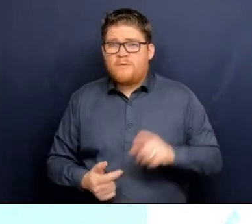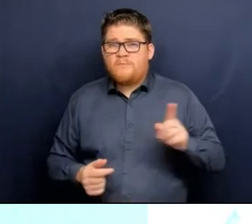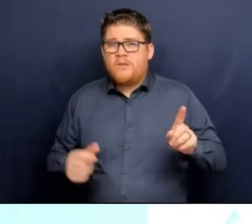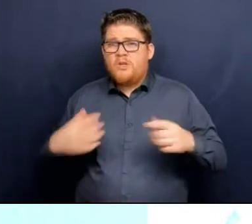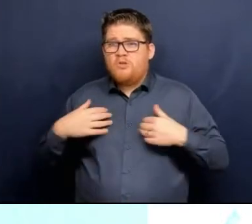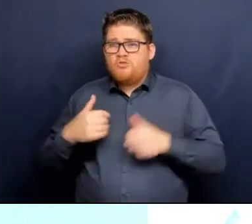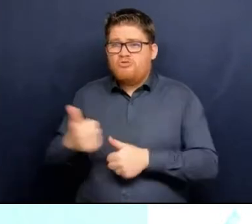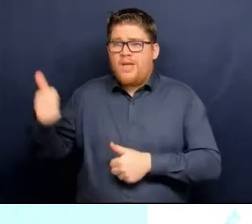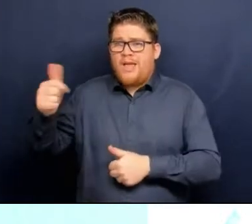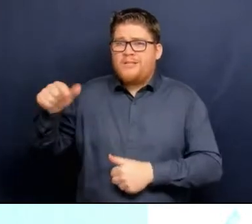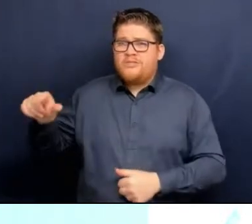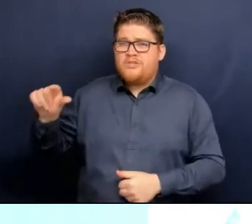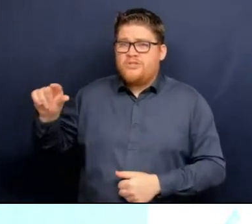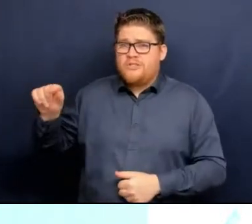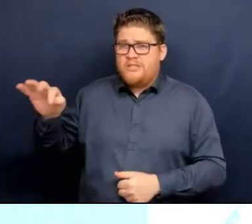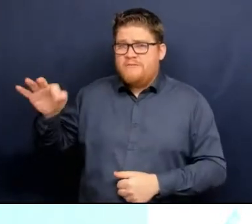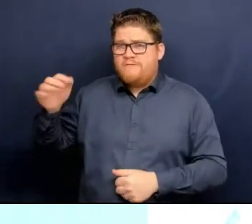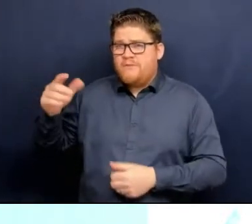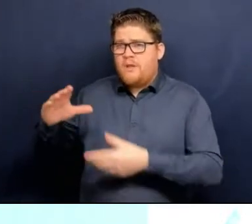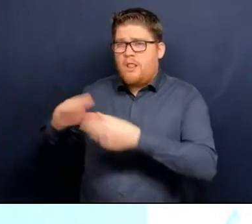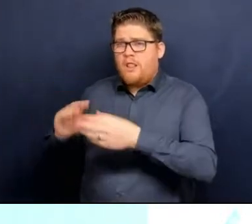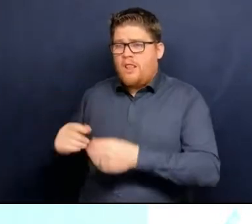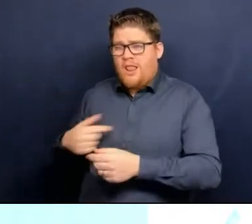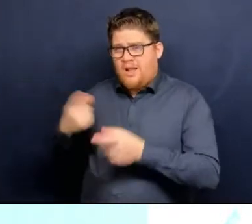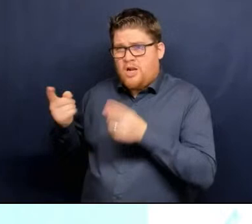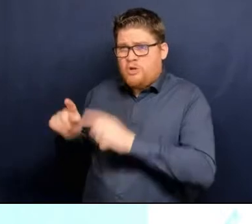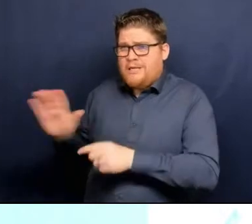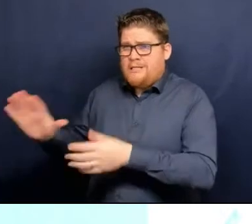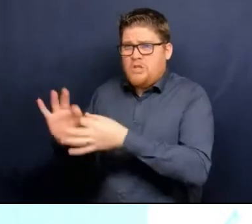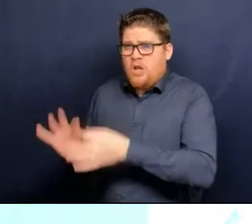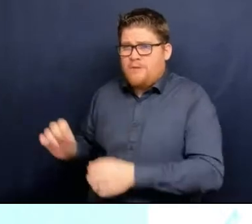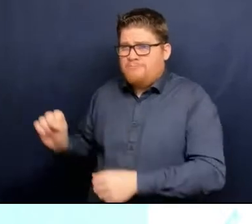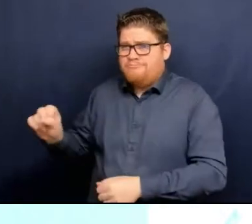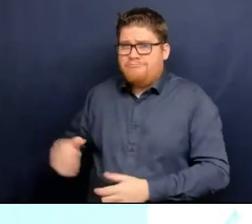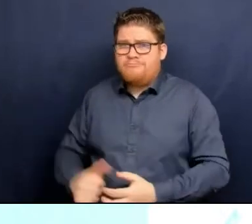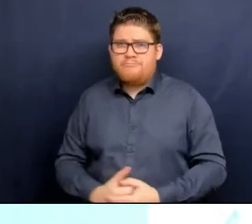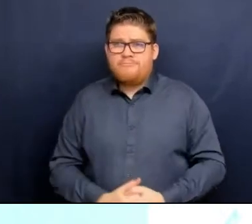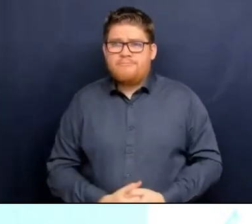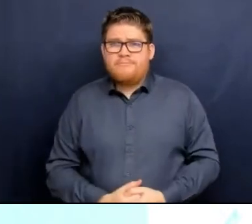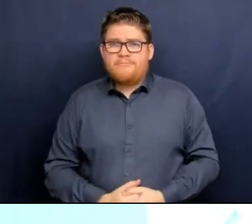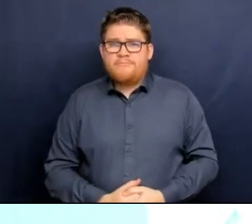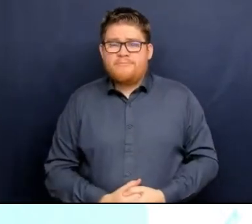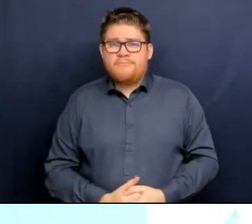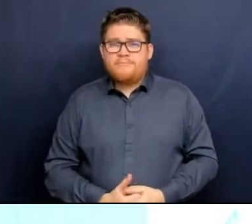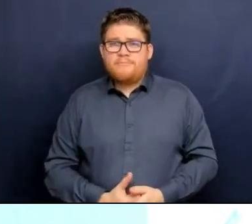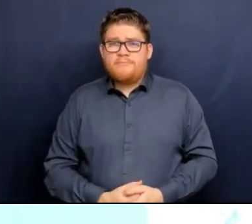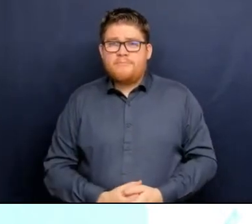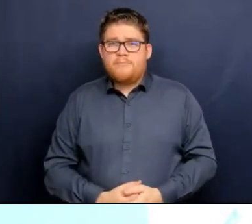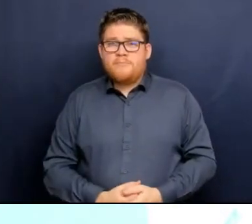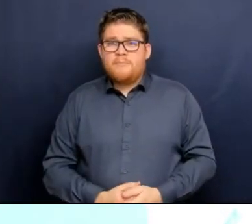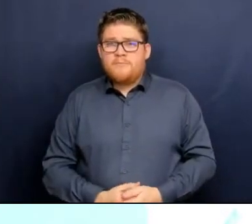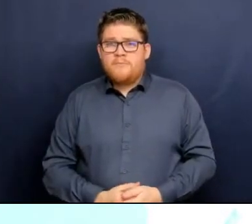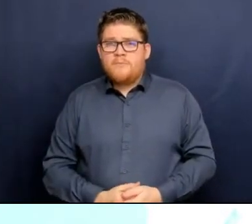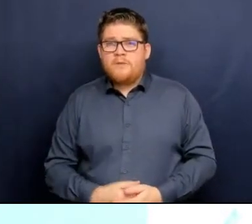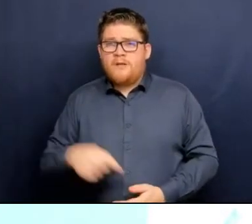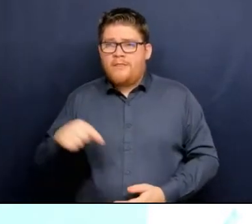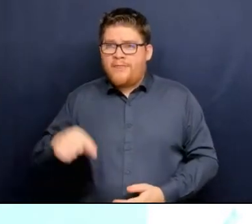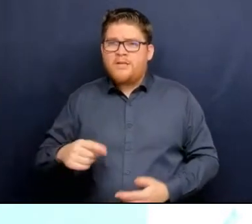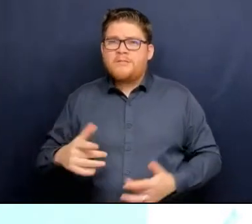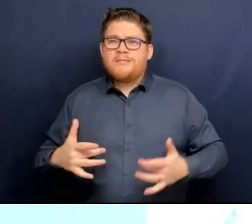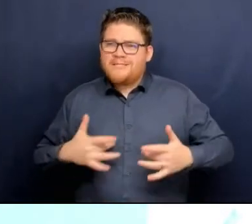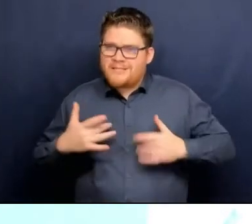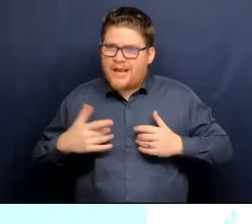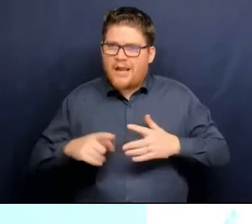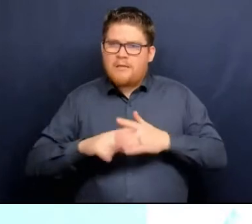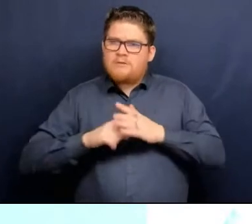never happened on planet Earth before. This is an exciting time, but it's a daunting time as well, and I wouldn't presume to make